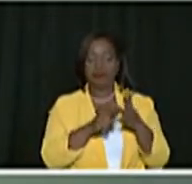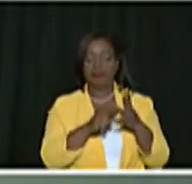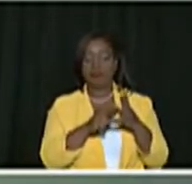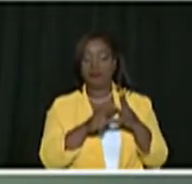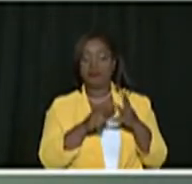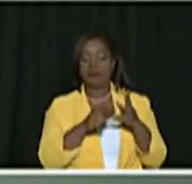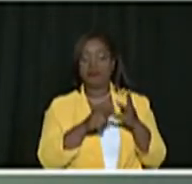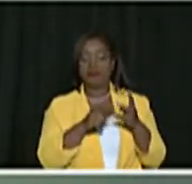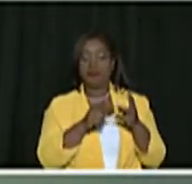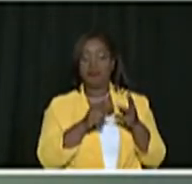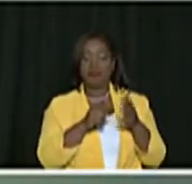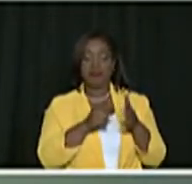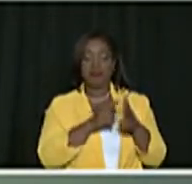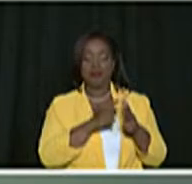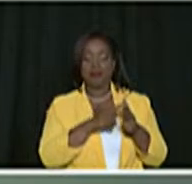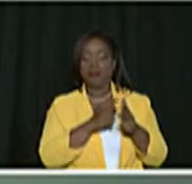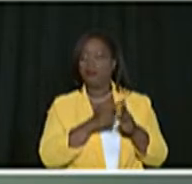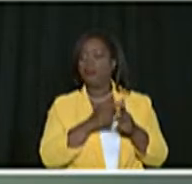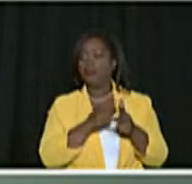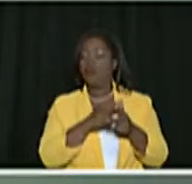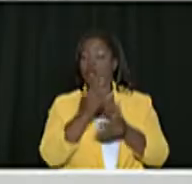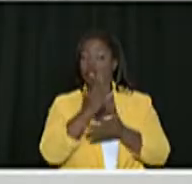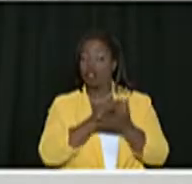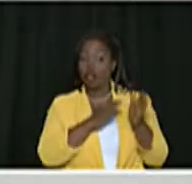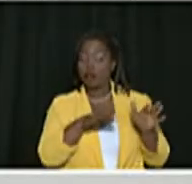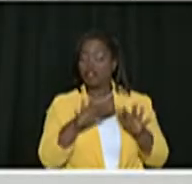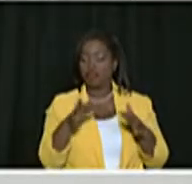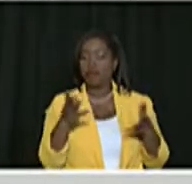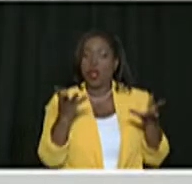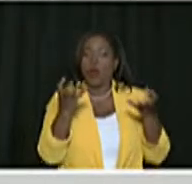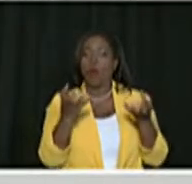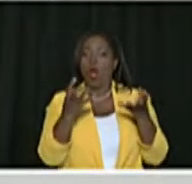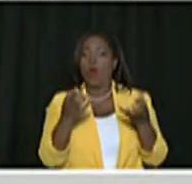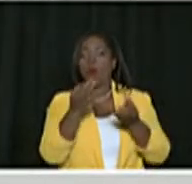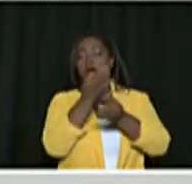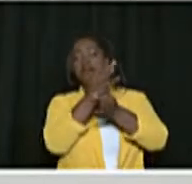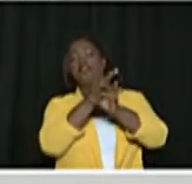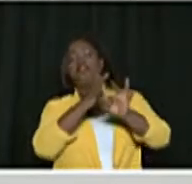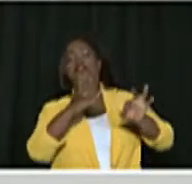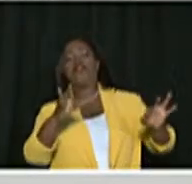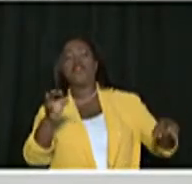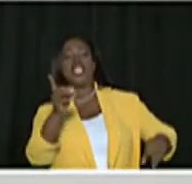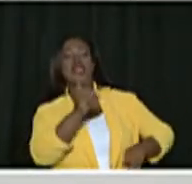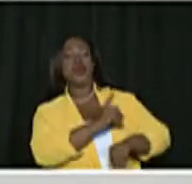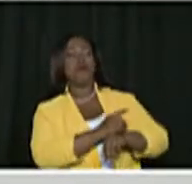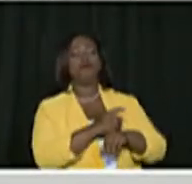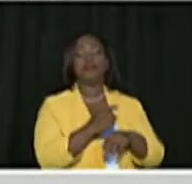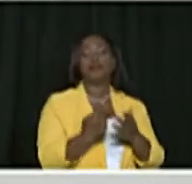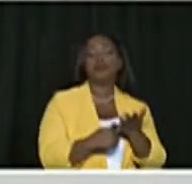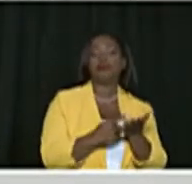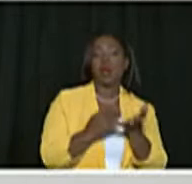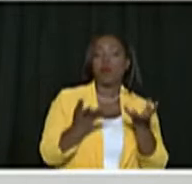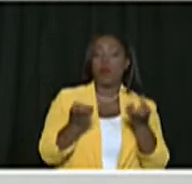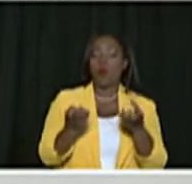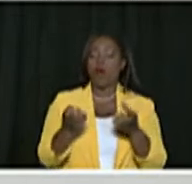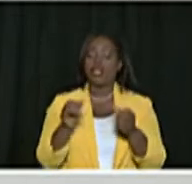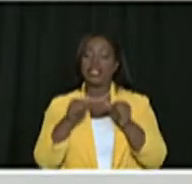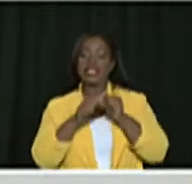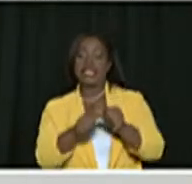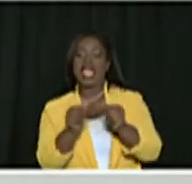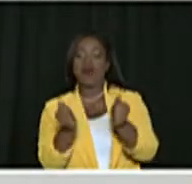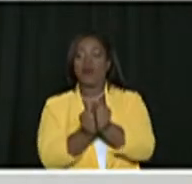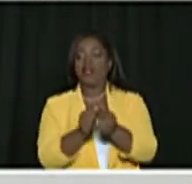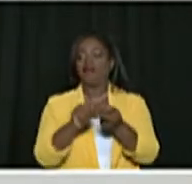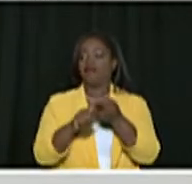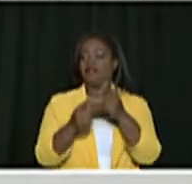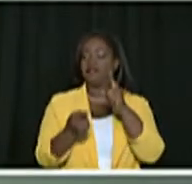want freedom. They feel like the home is too restrictive. They want to spend time with friends. And I will tell you, most time